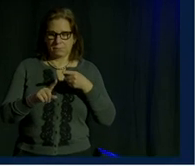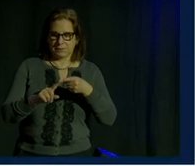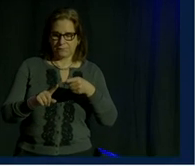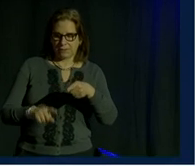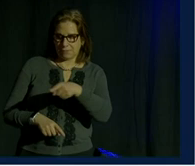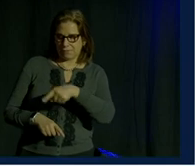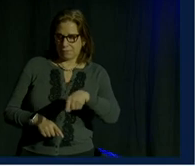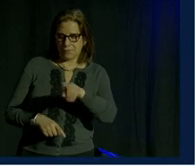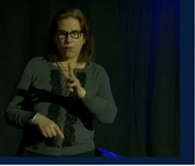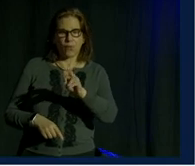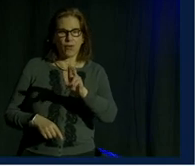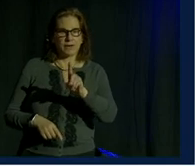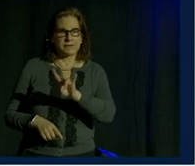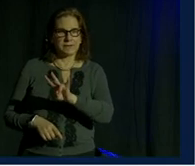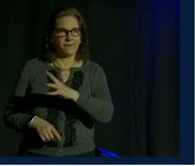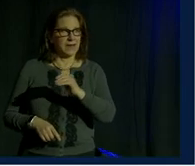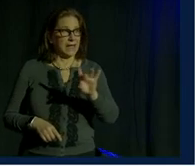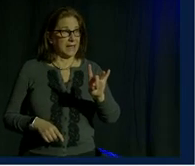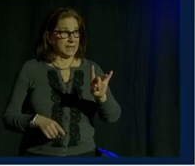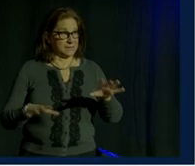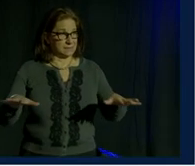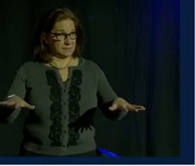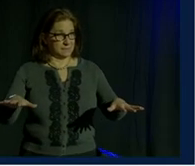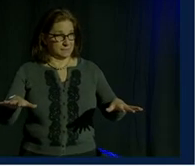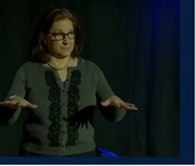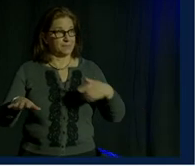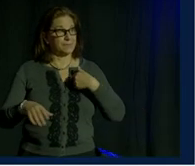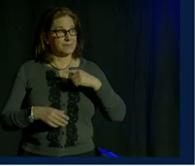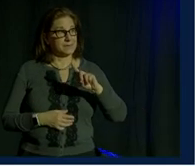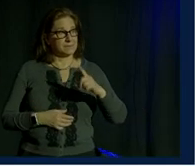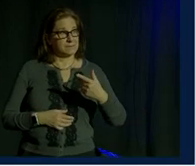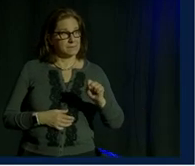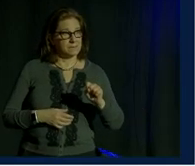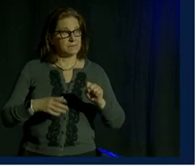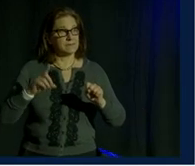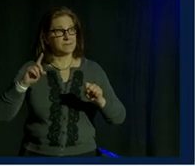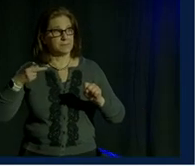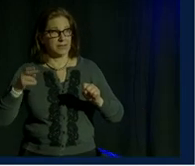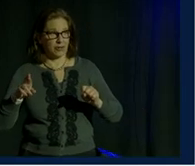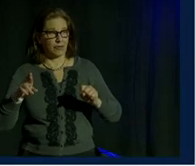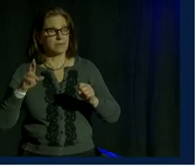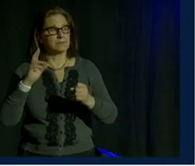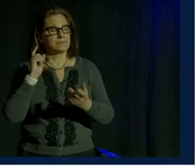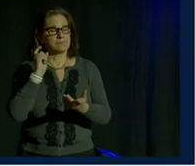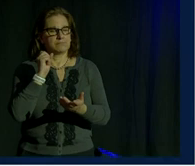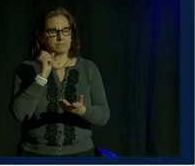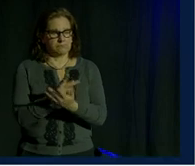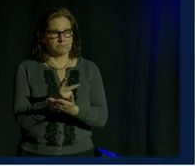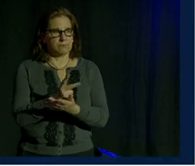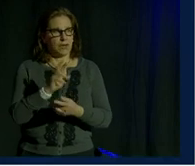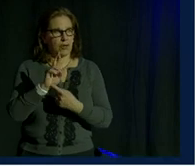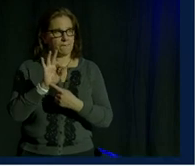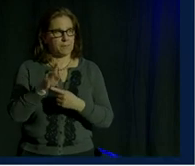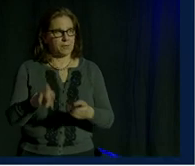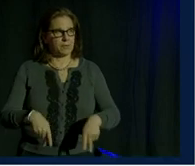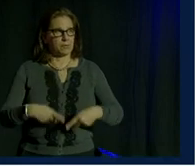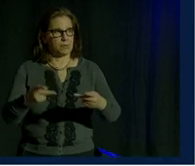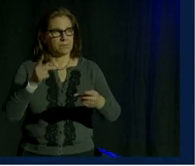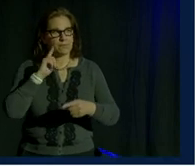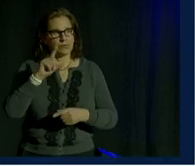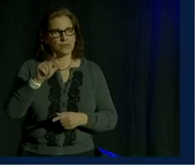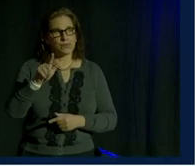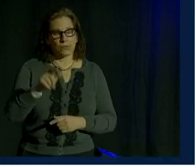8. DGS, on behalf of DPR, will issue an RFP for a construction manager in May